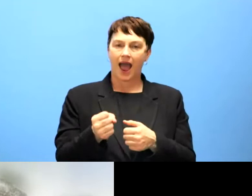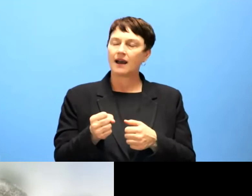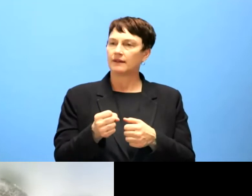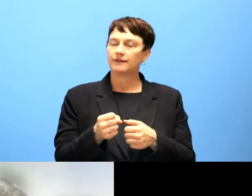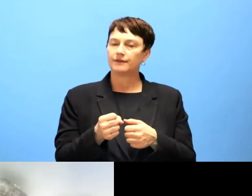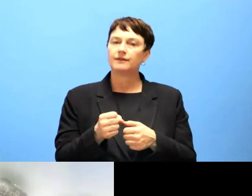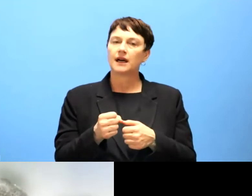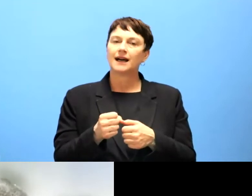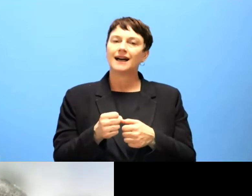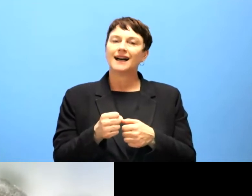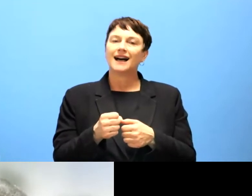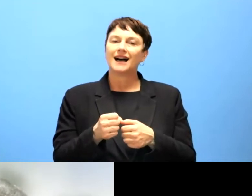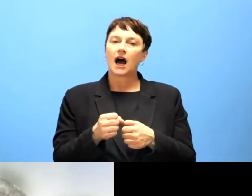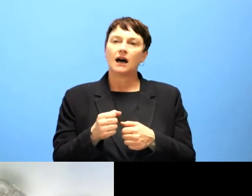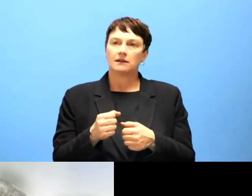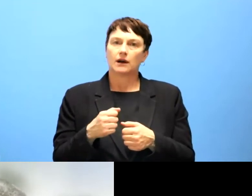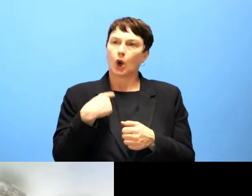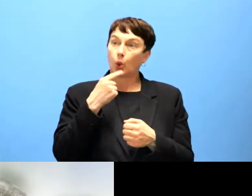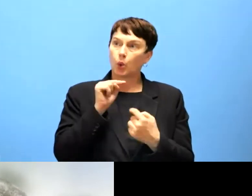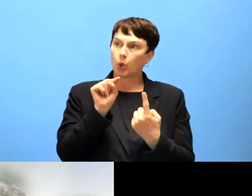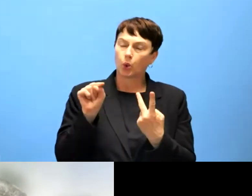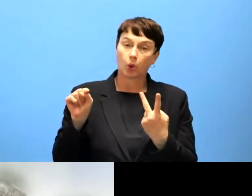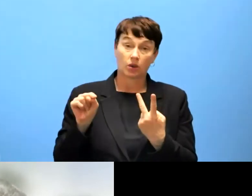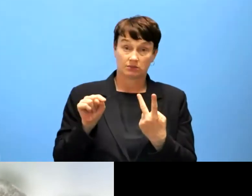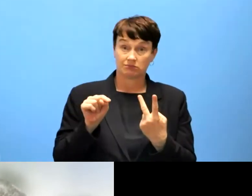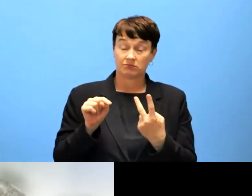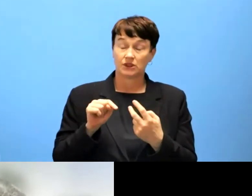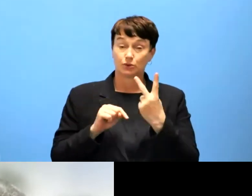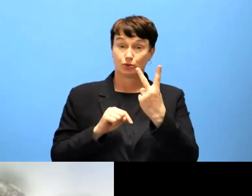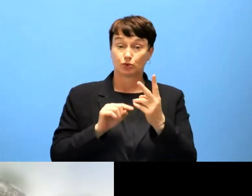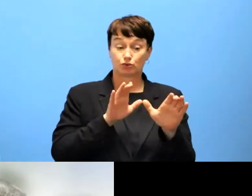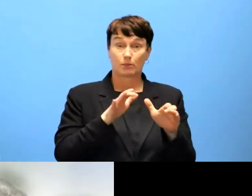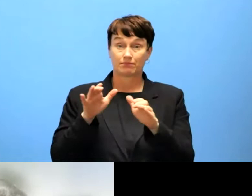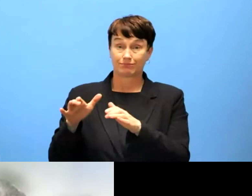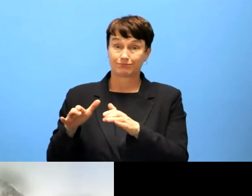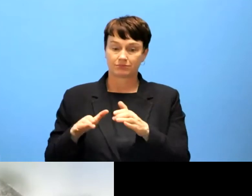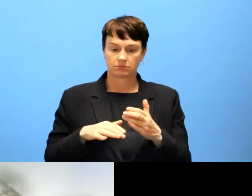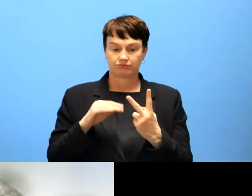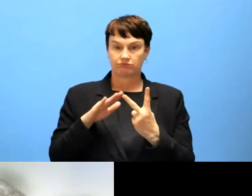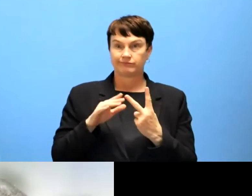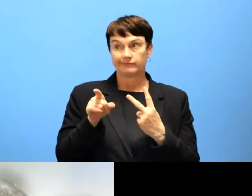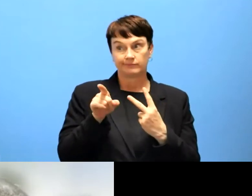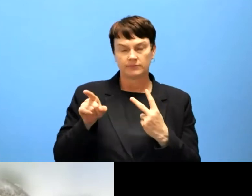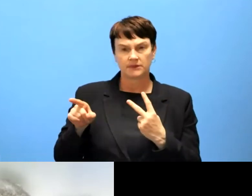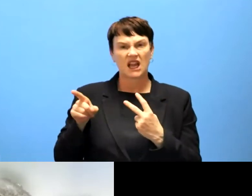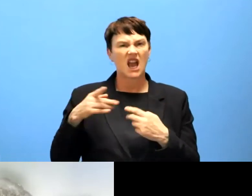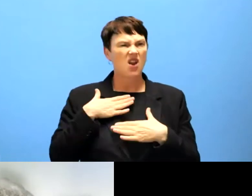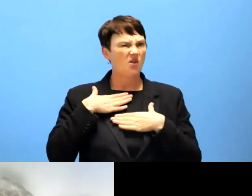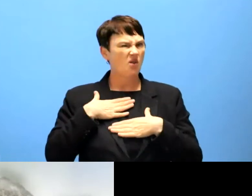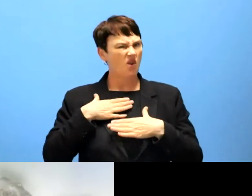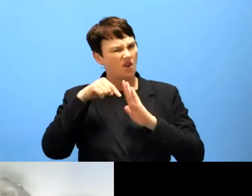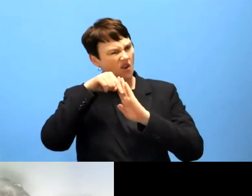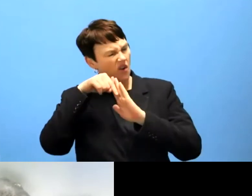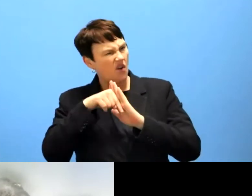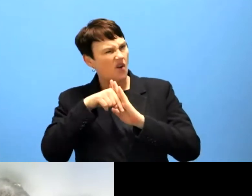hand, the group of end users who want to know more about this, we'll say, or